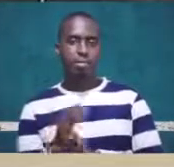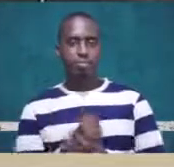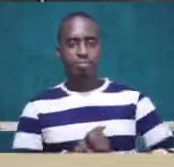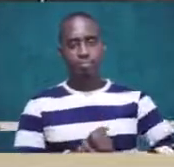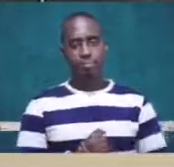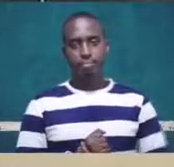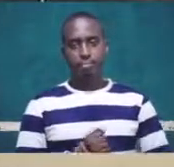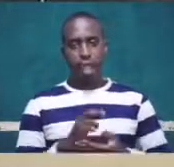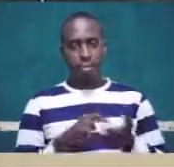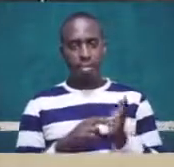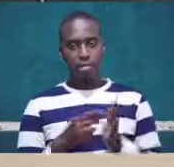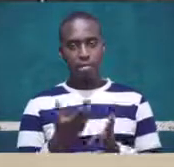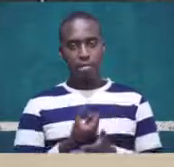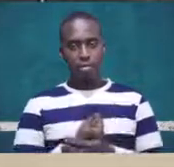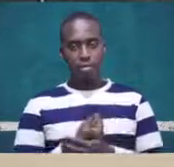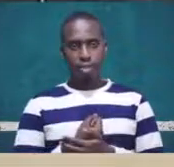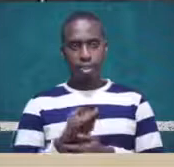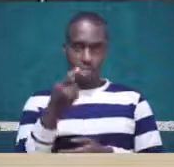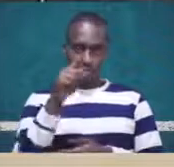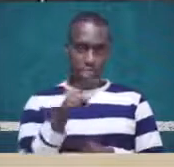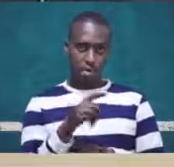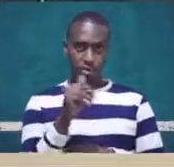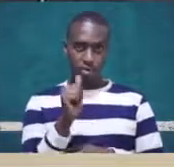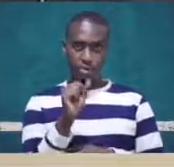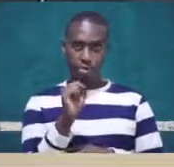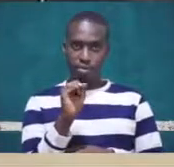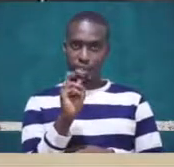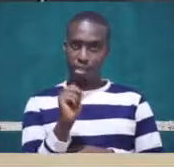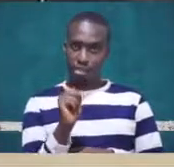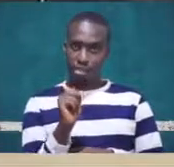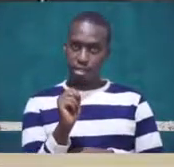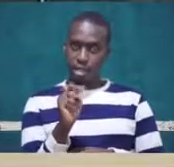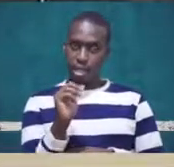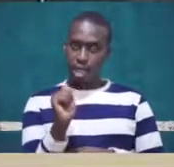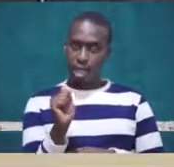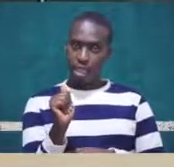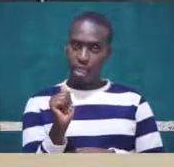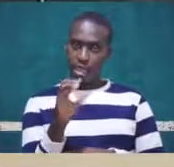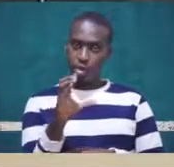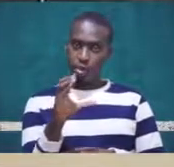B. It means we have integral of sine A,